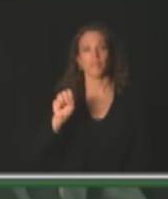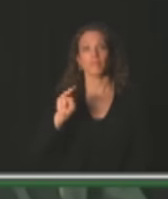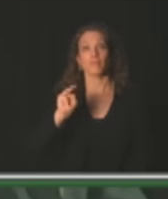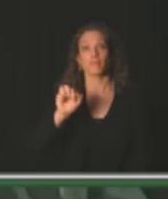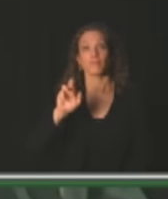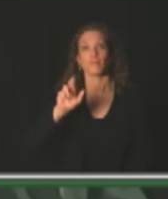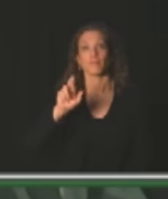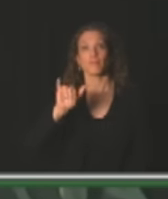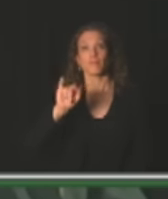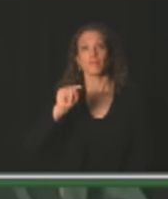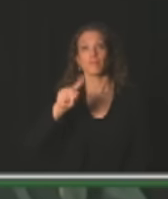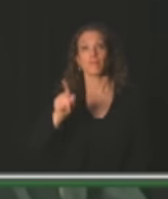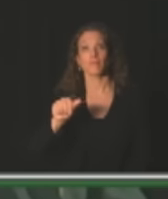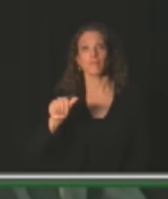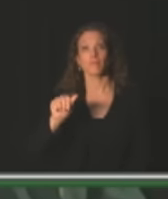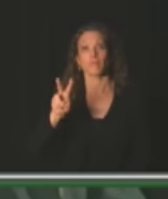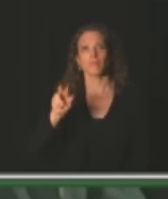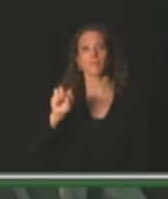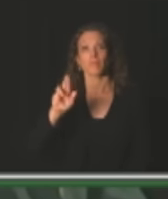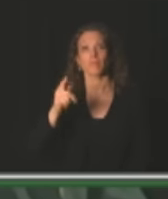Maritza Vargas,